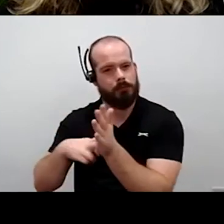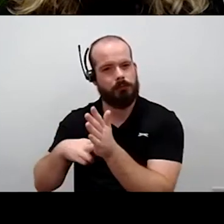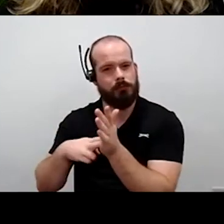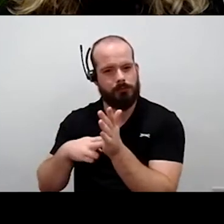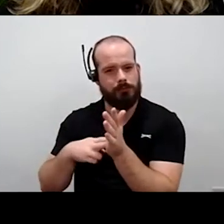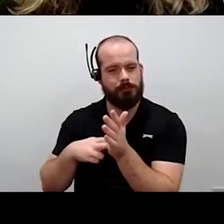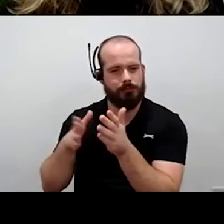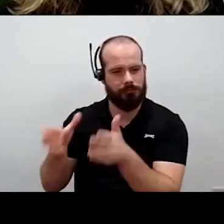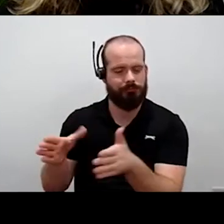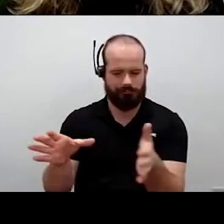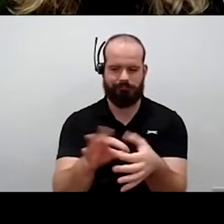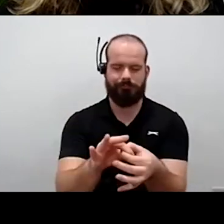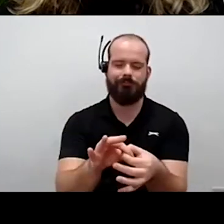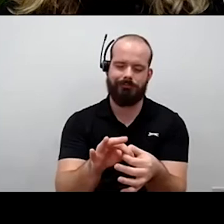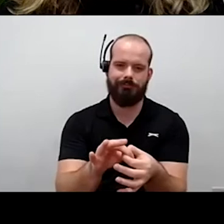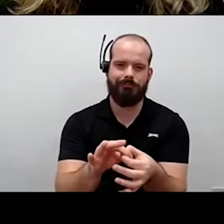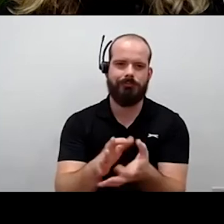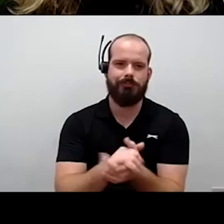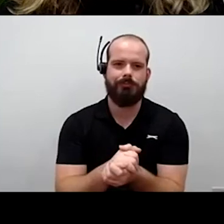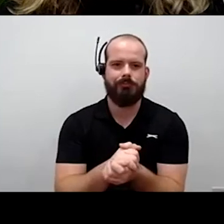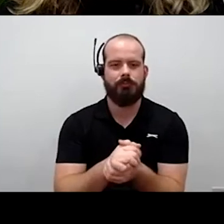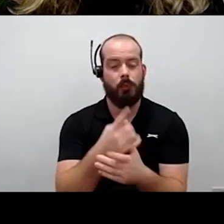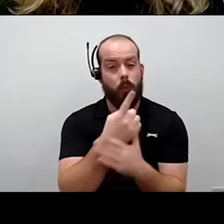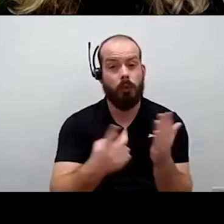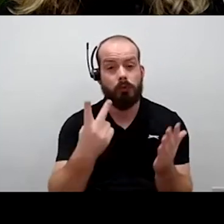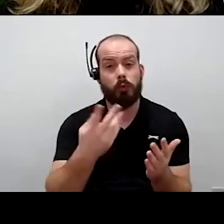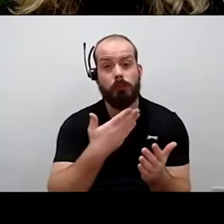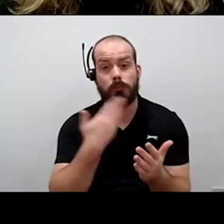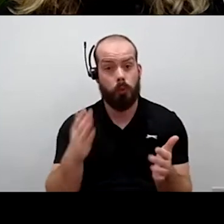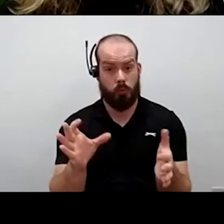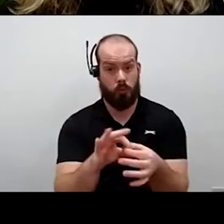guess it would just be Belgium and Germany